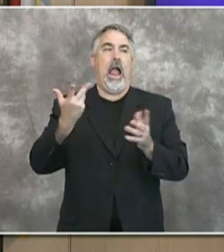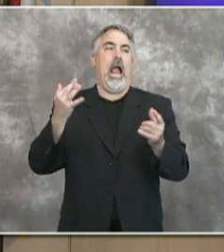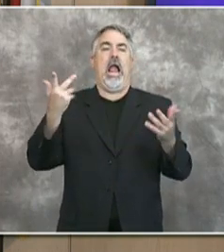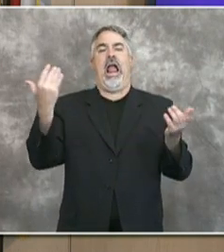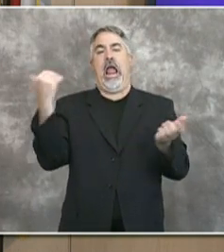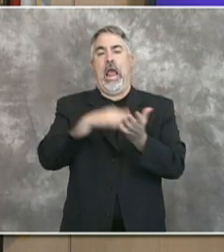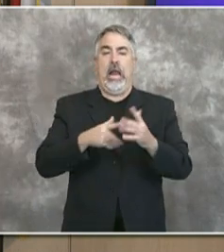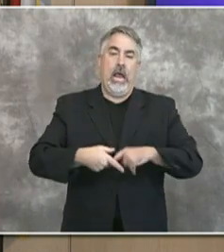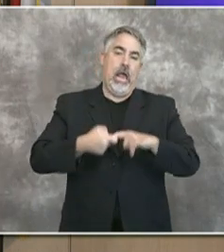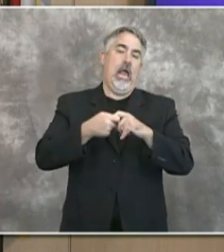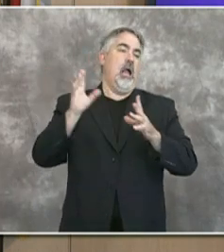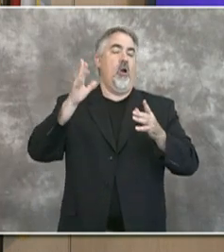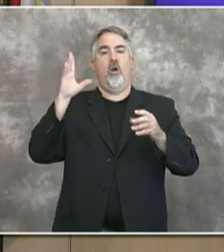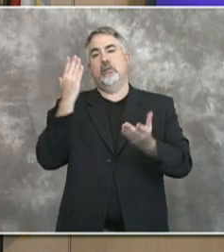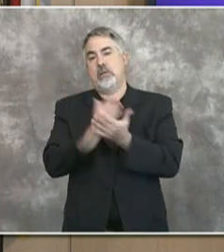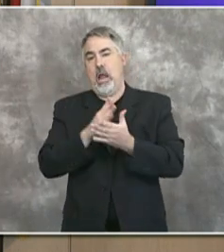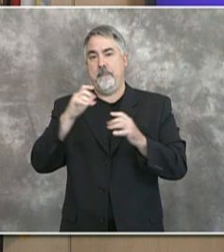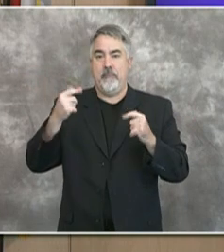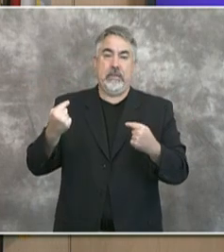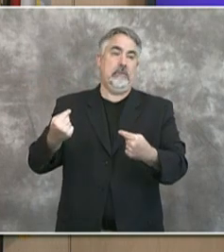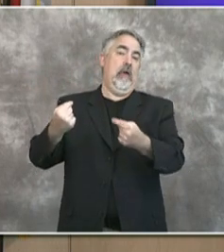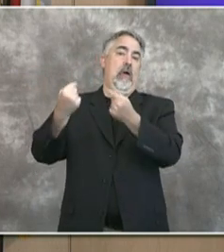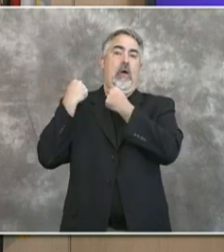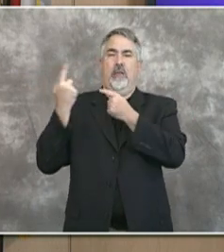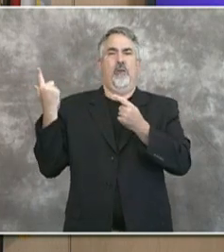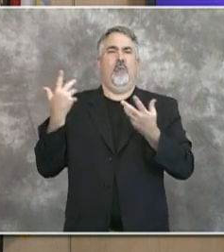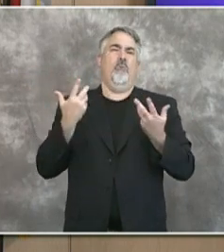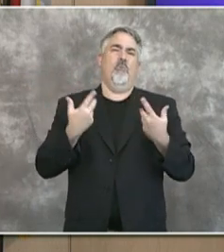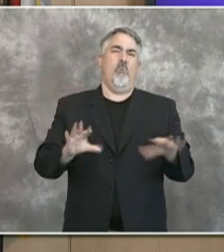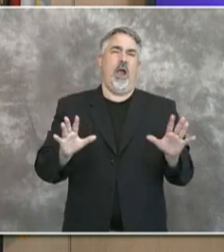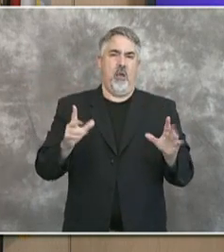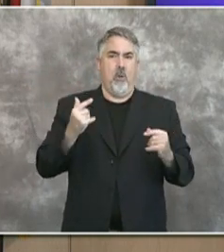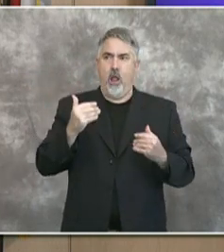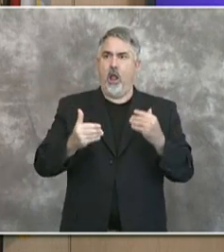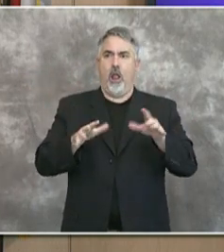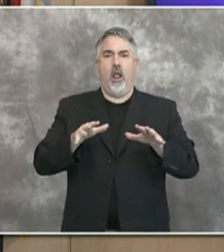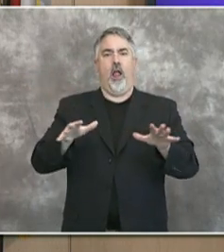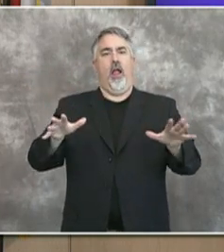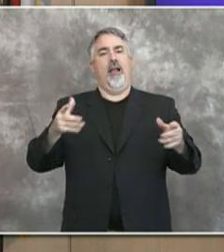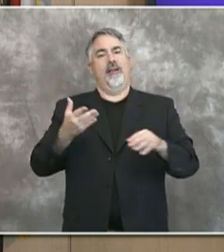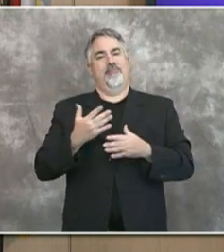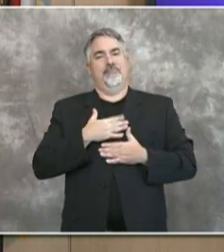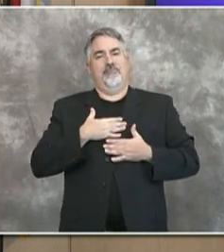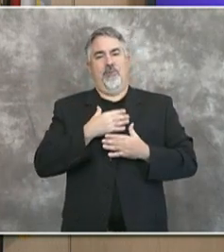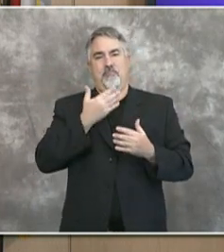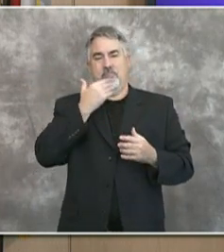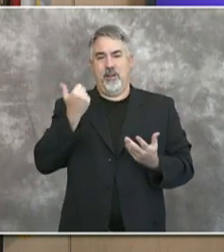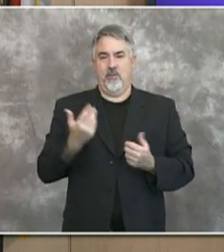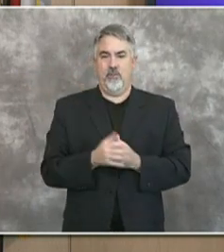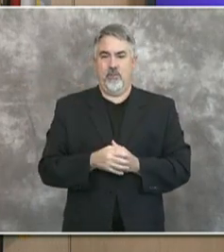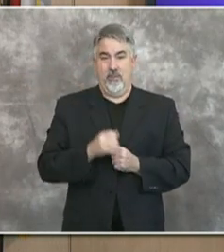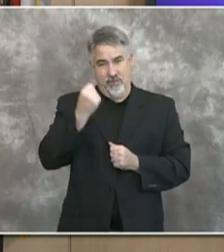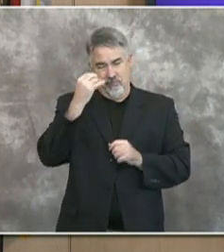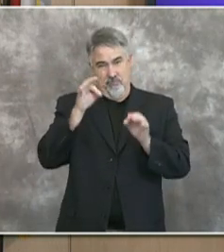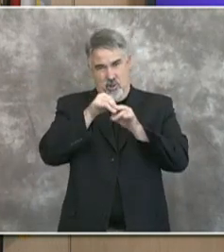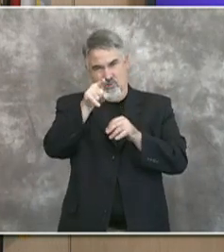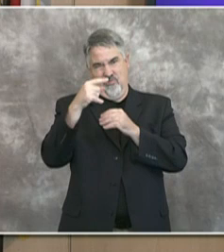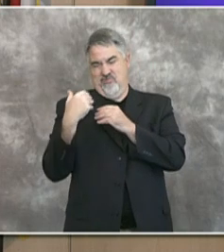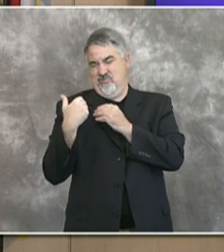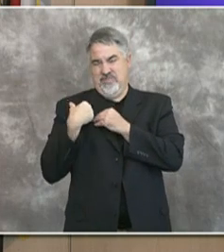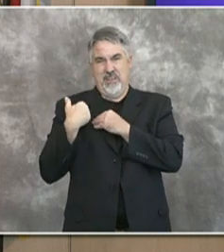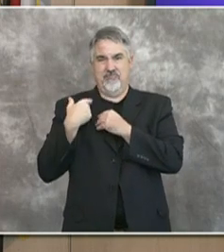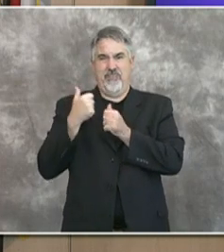take what is a reasonable and appropriate step at this point, that we ensure that we do that responsibly. Our